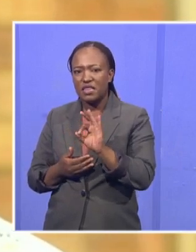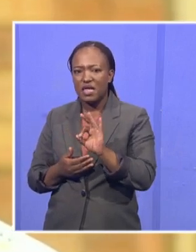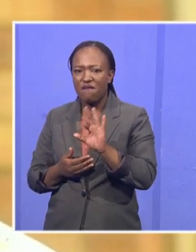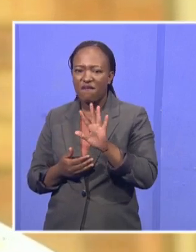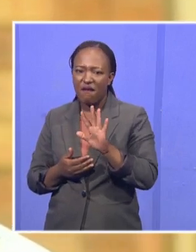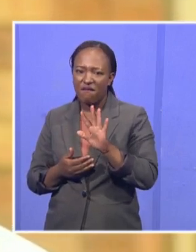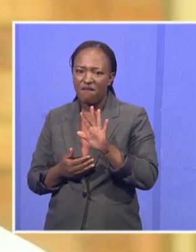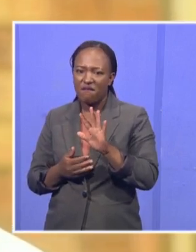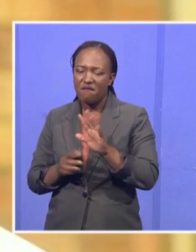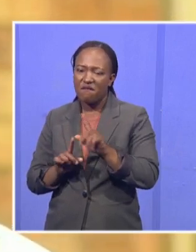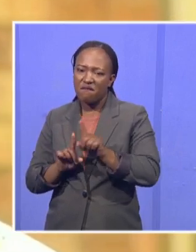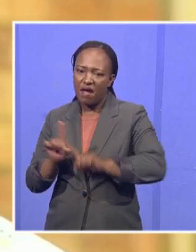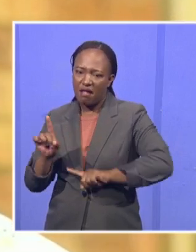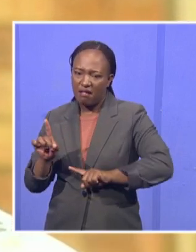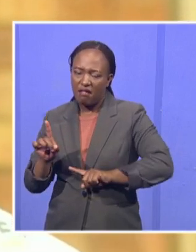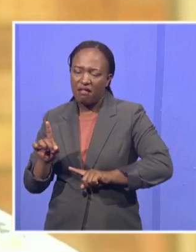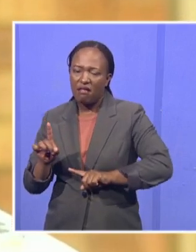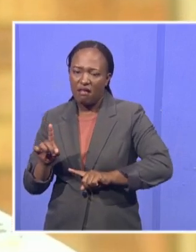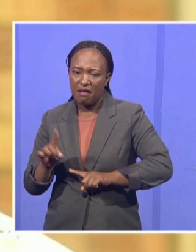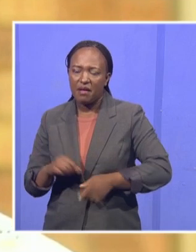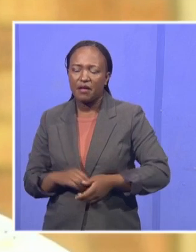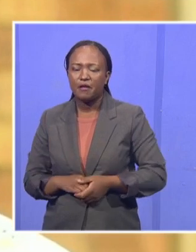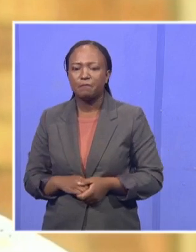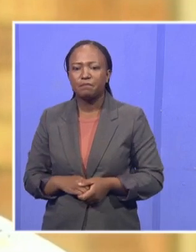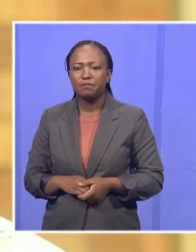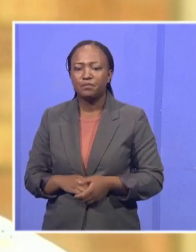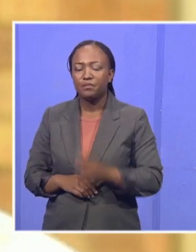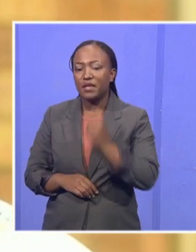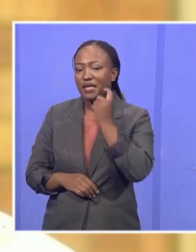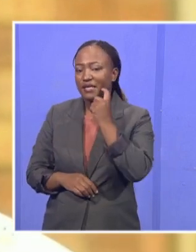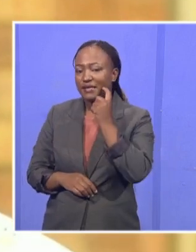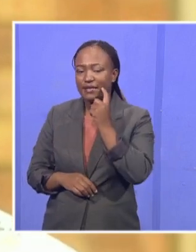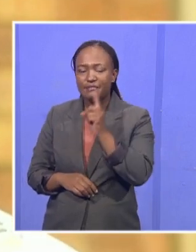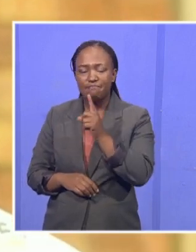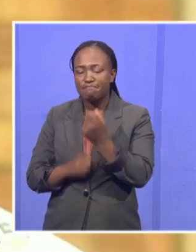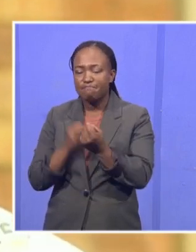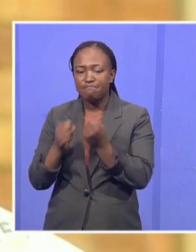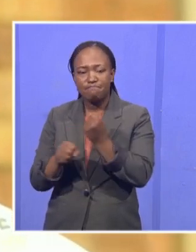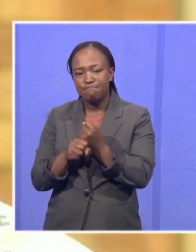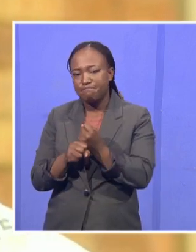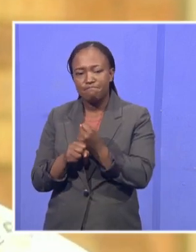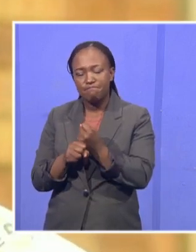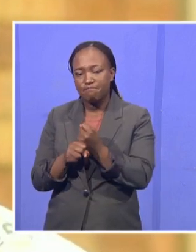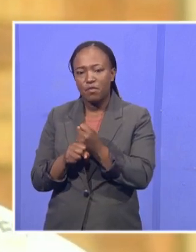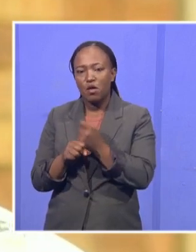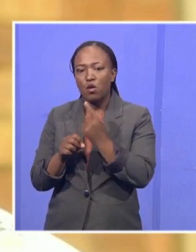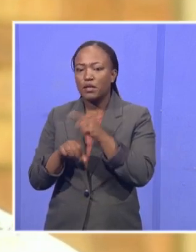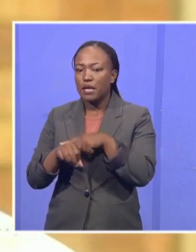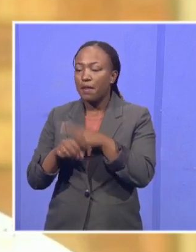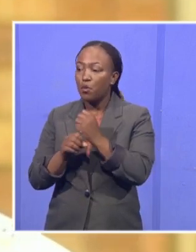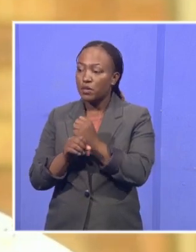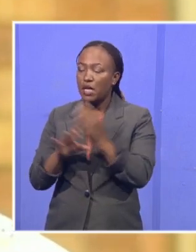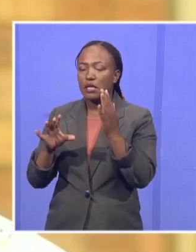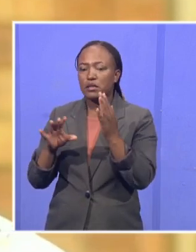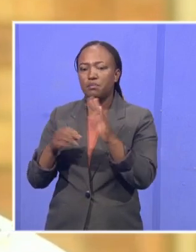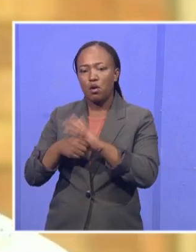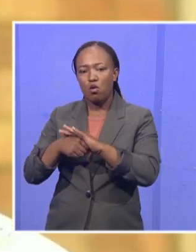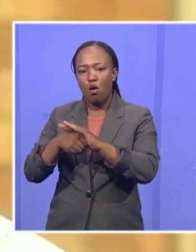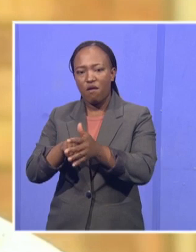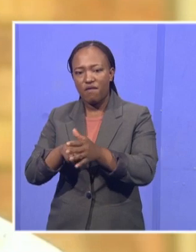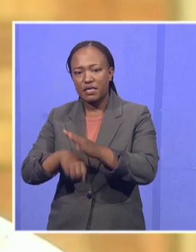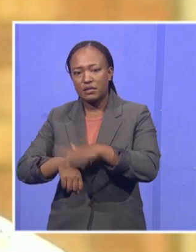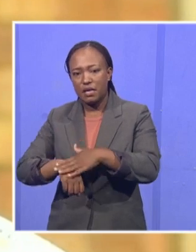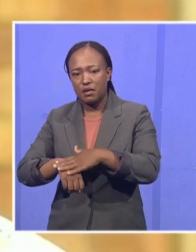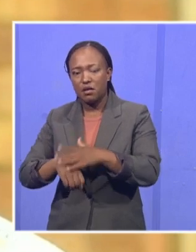not achieve. It was not an easy year because when we started it was COVID. What the